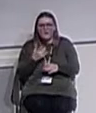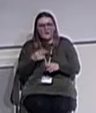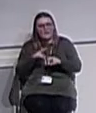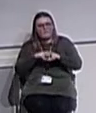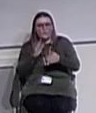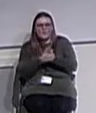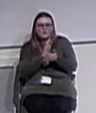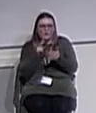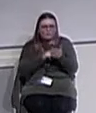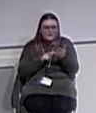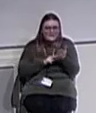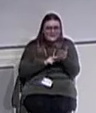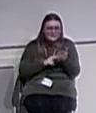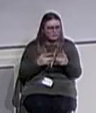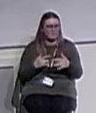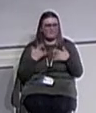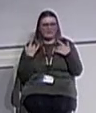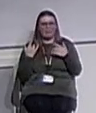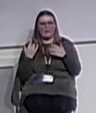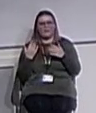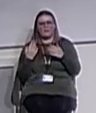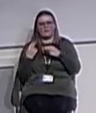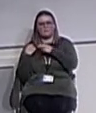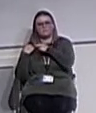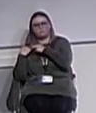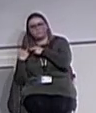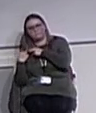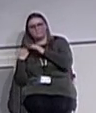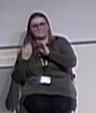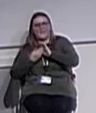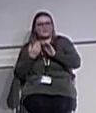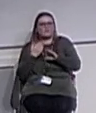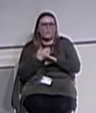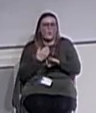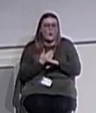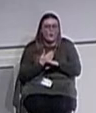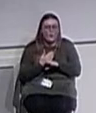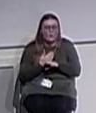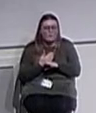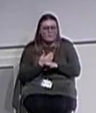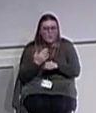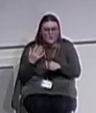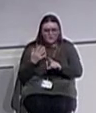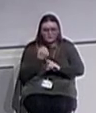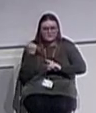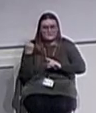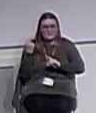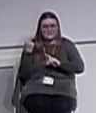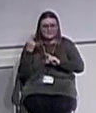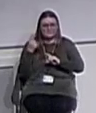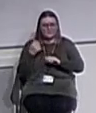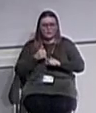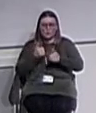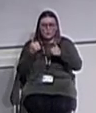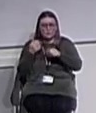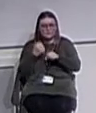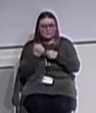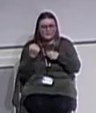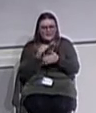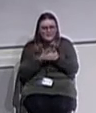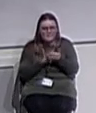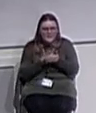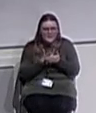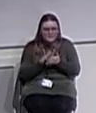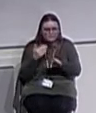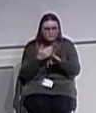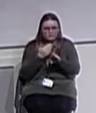because, hey, this is cool. And then you'll get a good degree. And if you get a good degree, then all these jobs open up for you and all these choices then. And